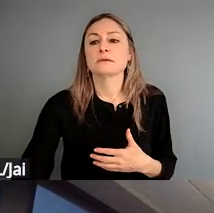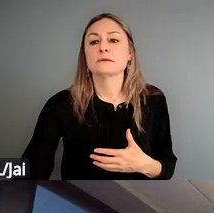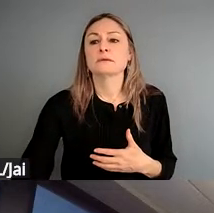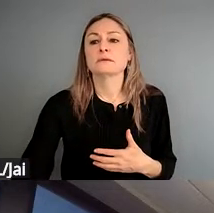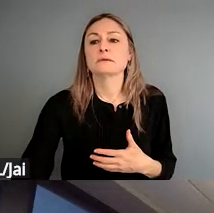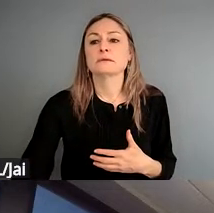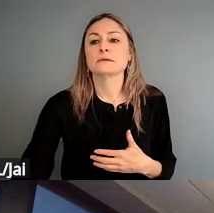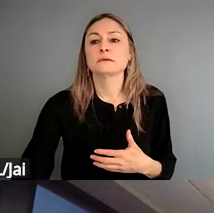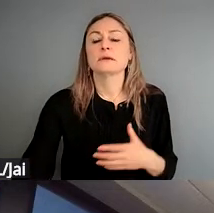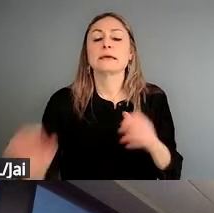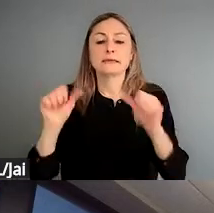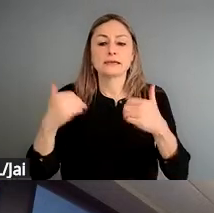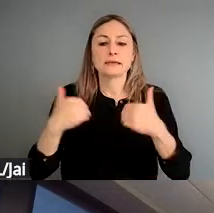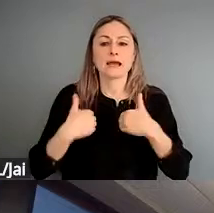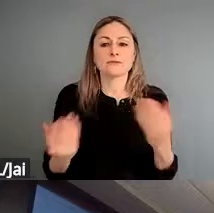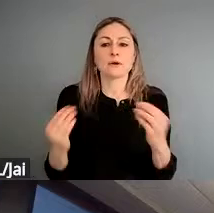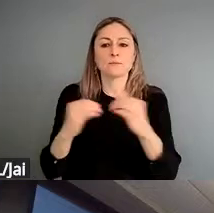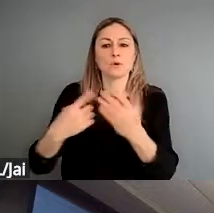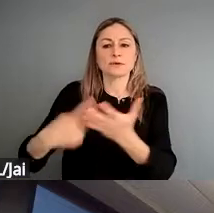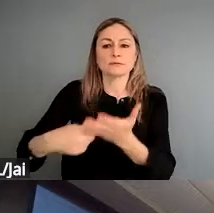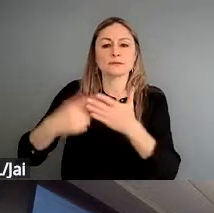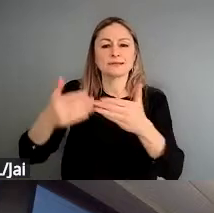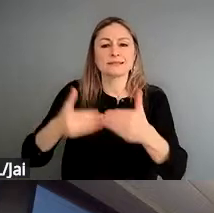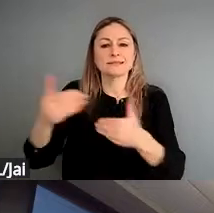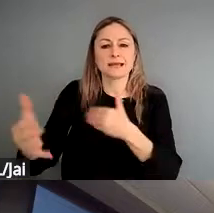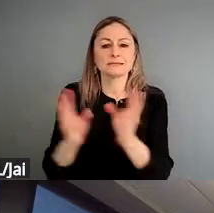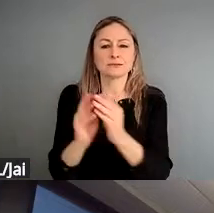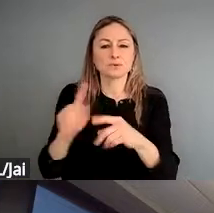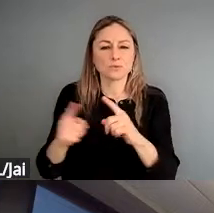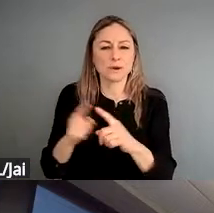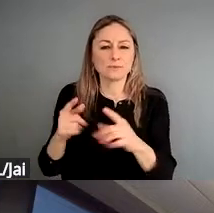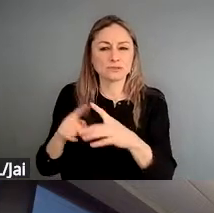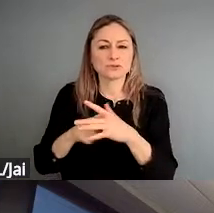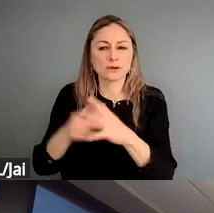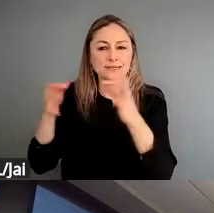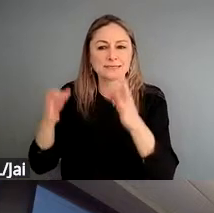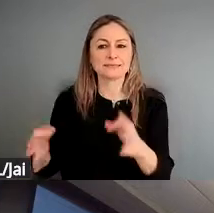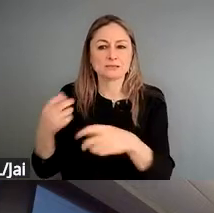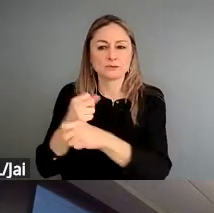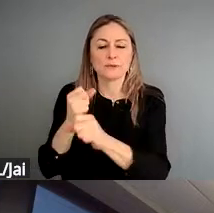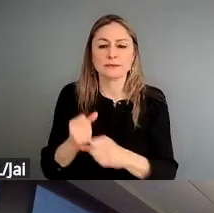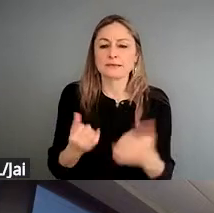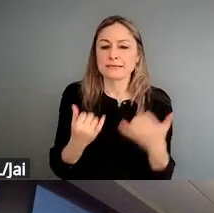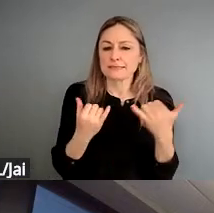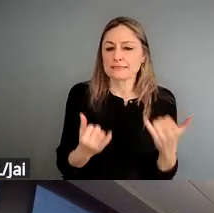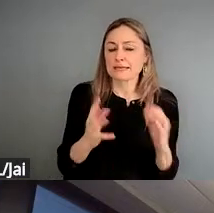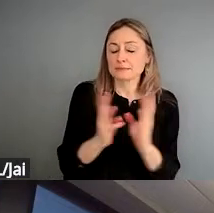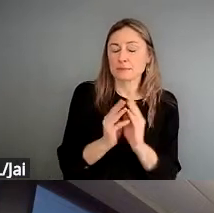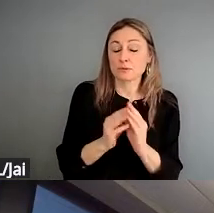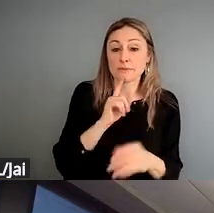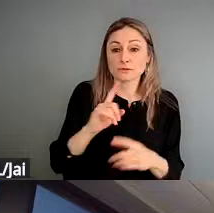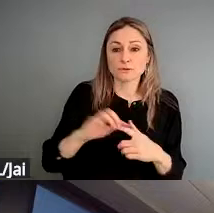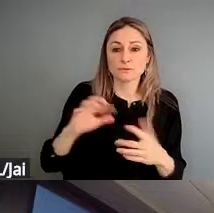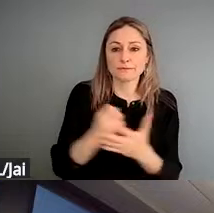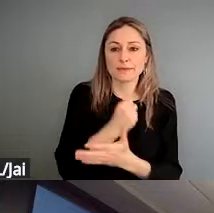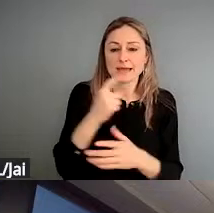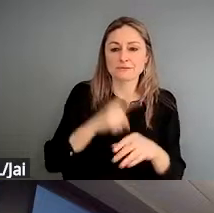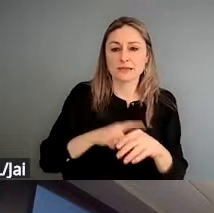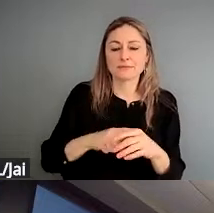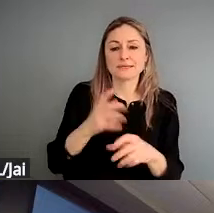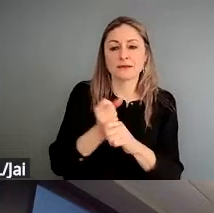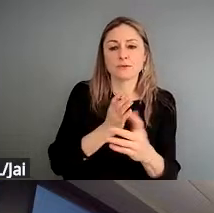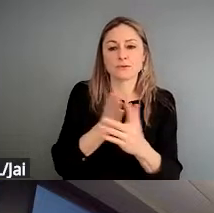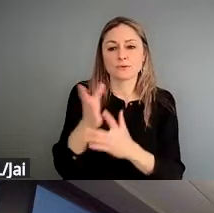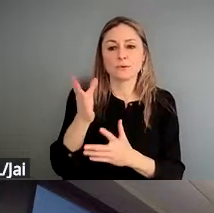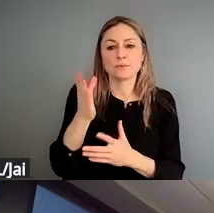our next session when we go into the decision making, because we want to make sure we have enough time in today's meeting to get through part 2. So